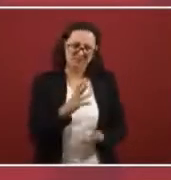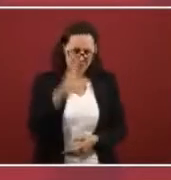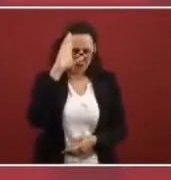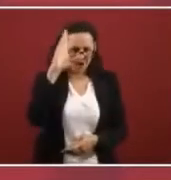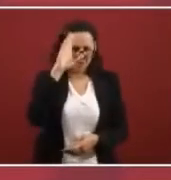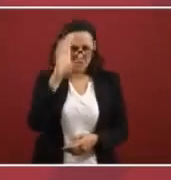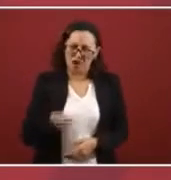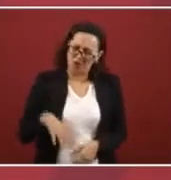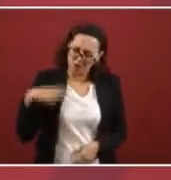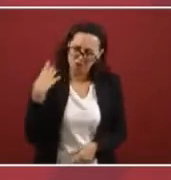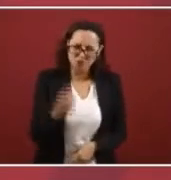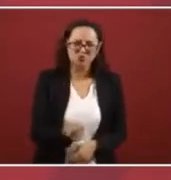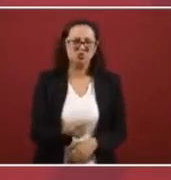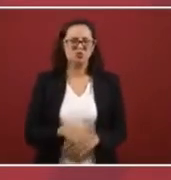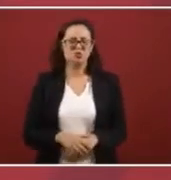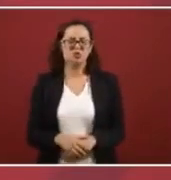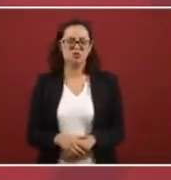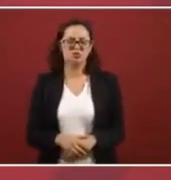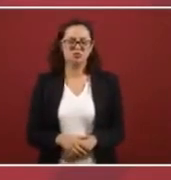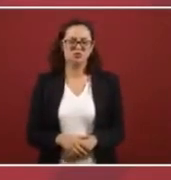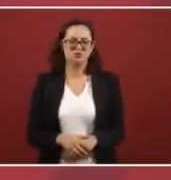You've already exceeded yourself.